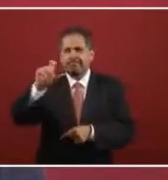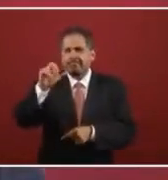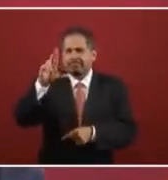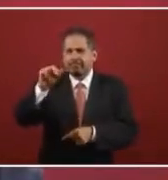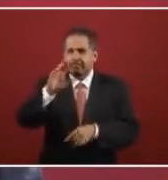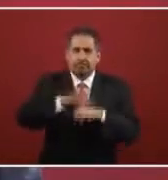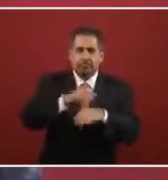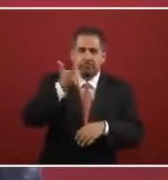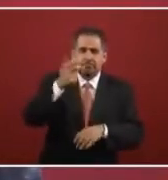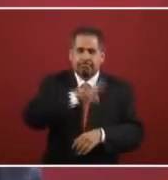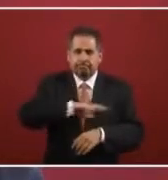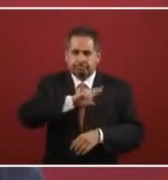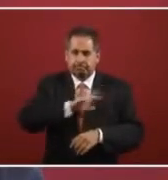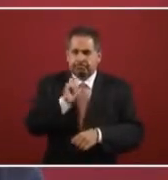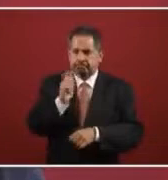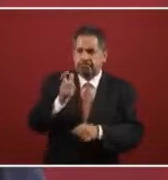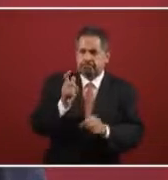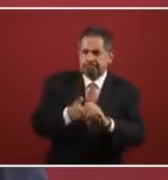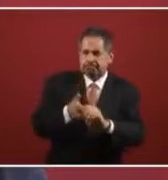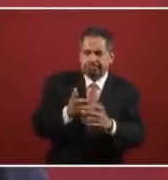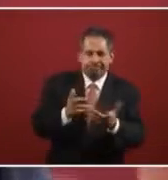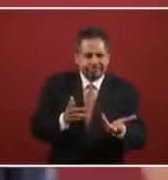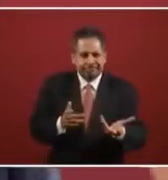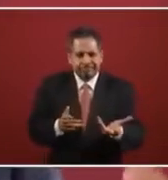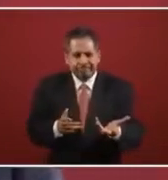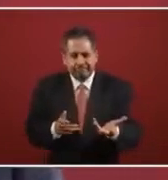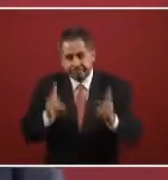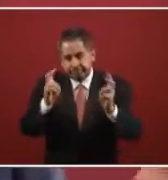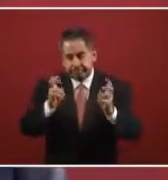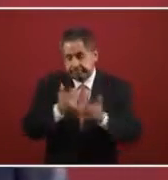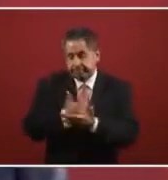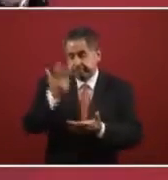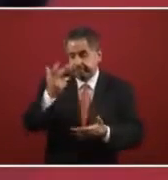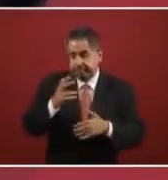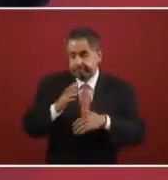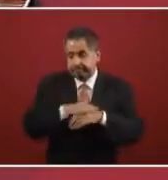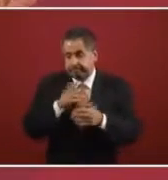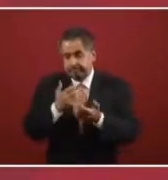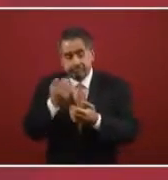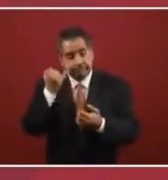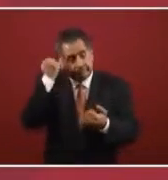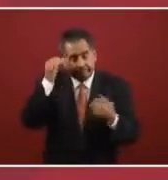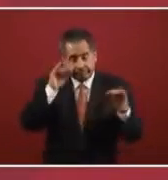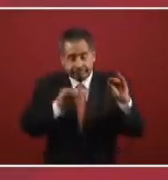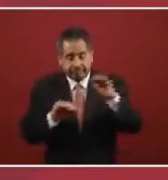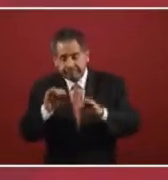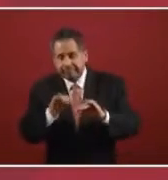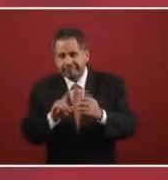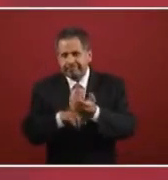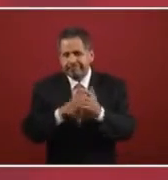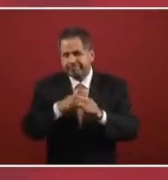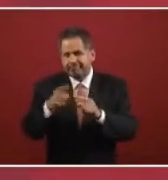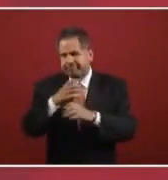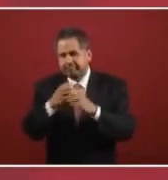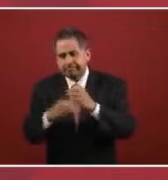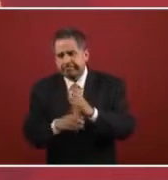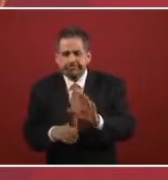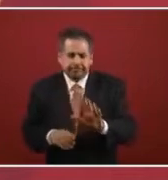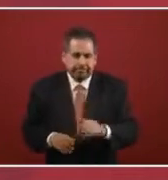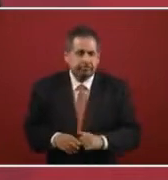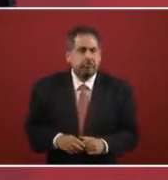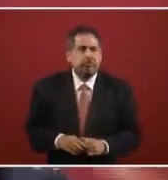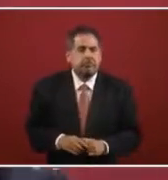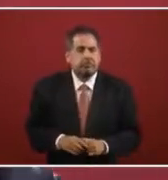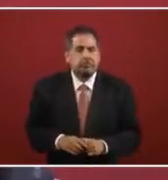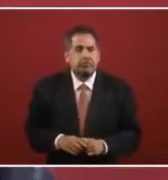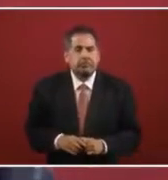franchise. la gasolina. They sell it more Supuestamente expensive to por them los aditivos y otras, because of the condiciones. additives and what they